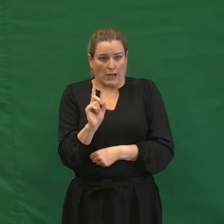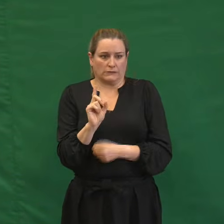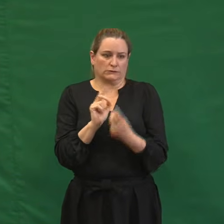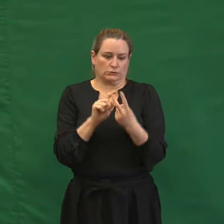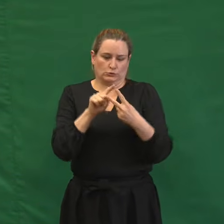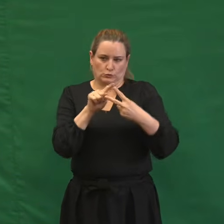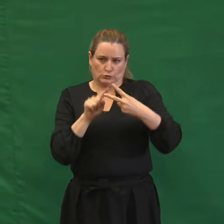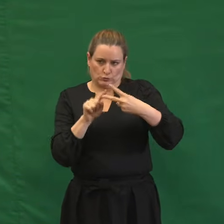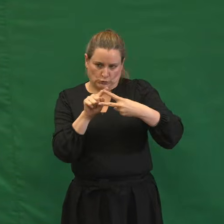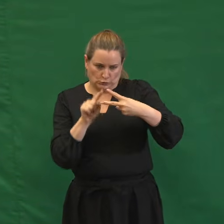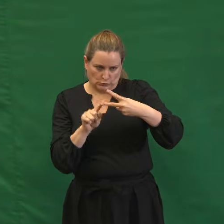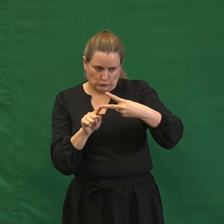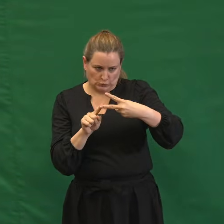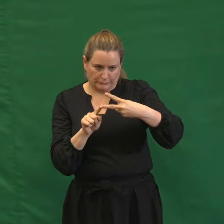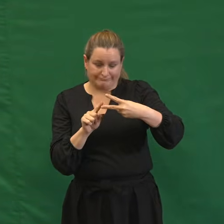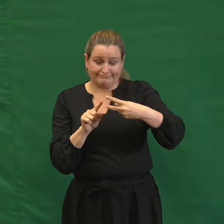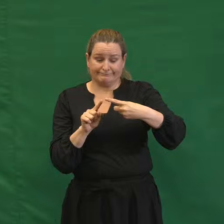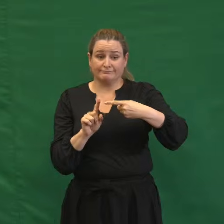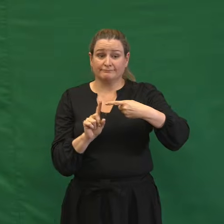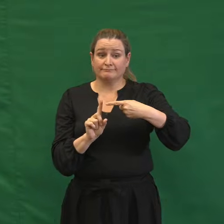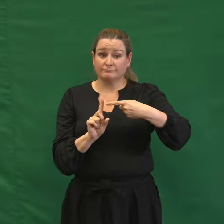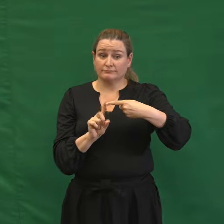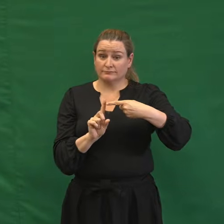first is that